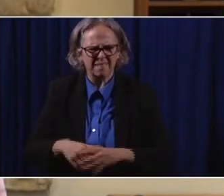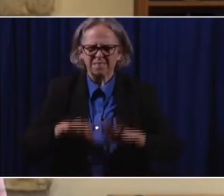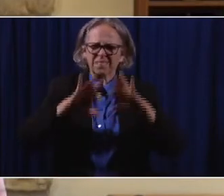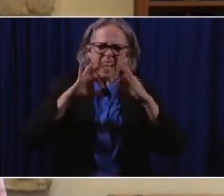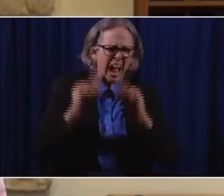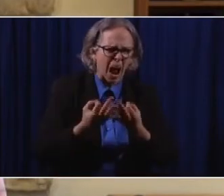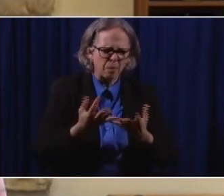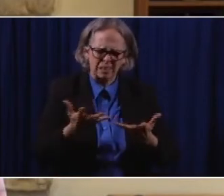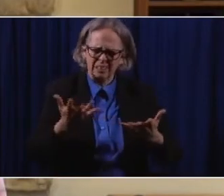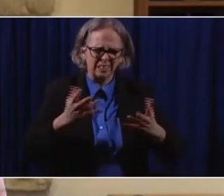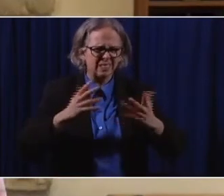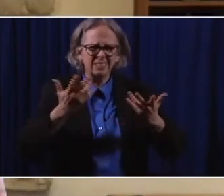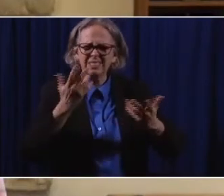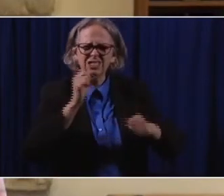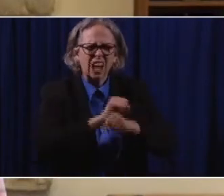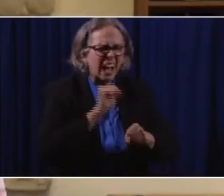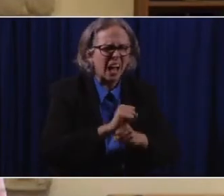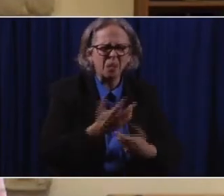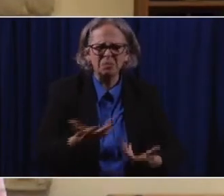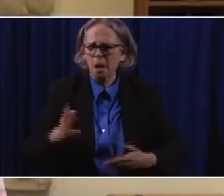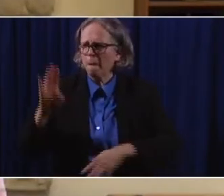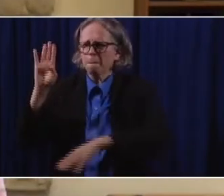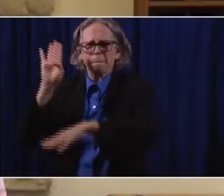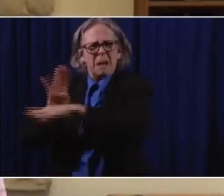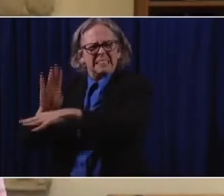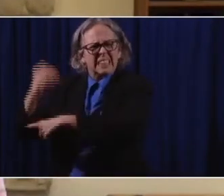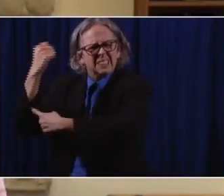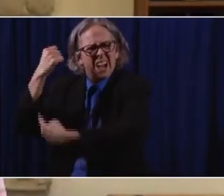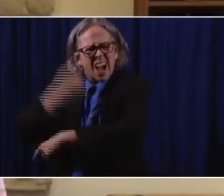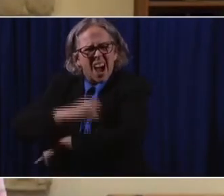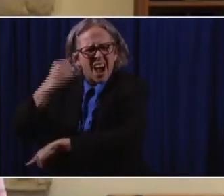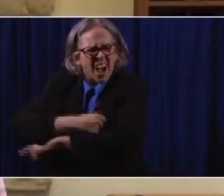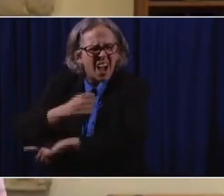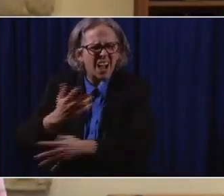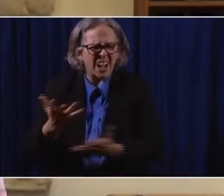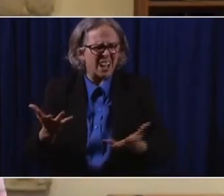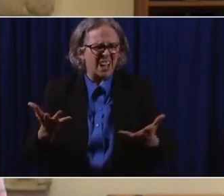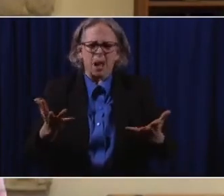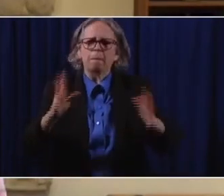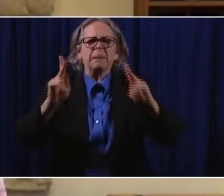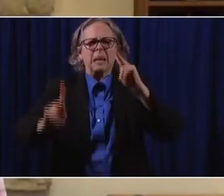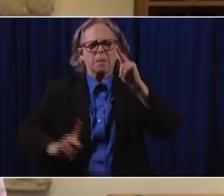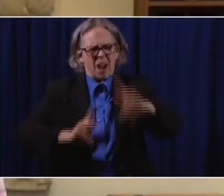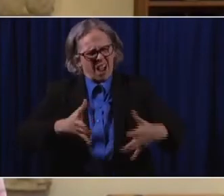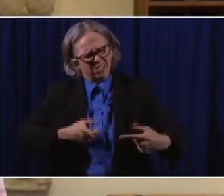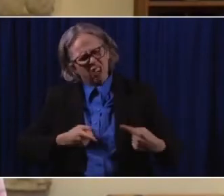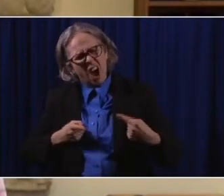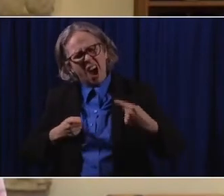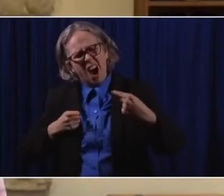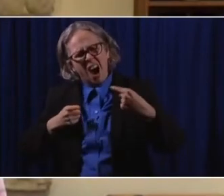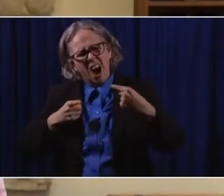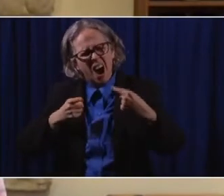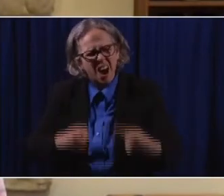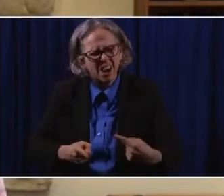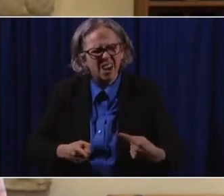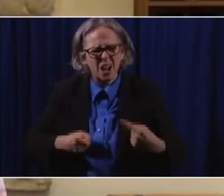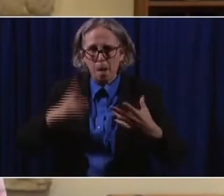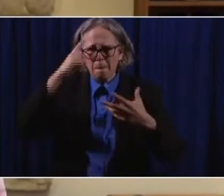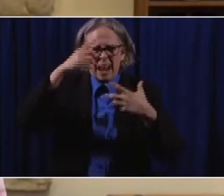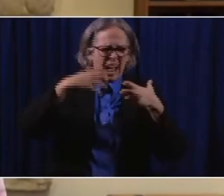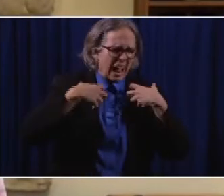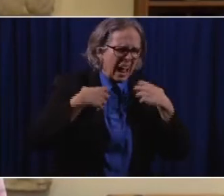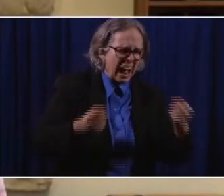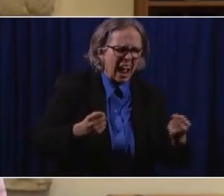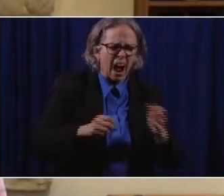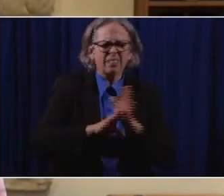businesses close. We've seen small businesses struggle. We've seen an increase in people with mental health problems. So this